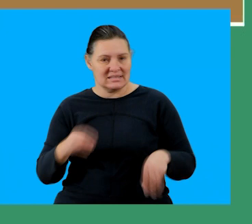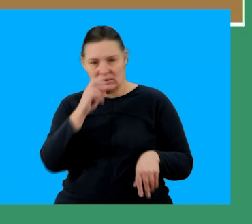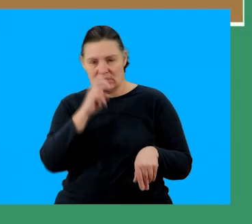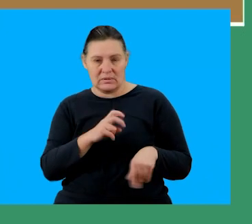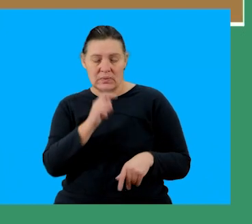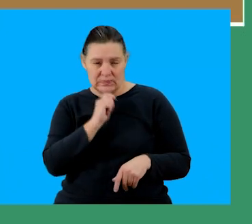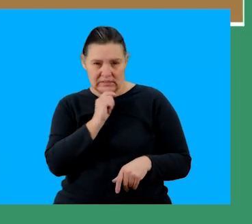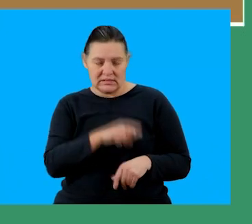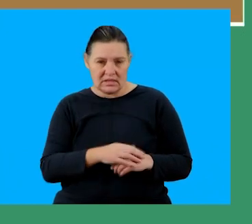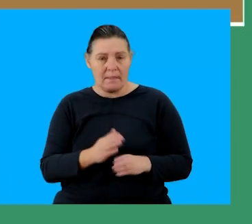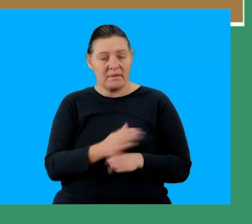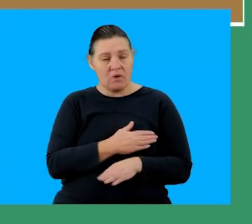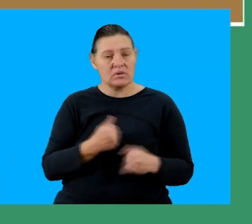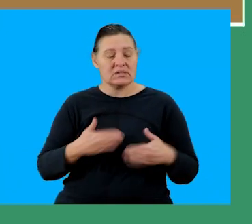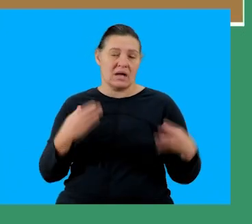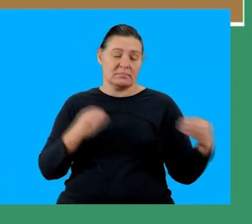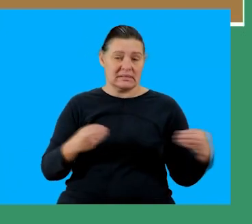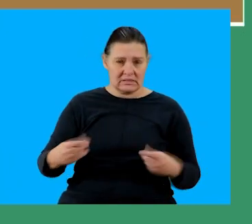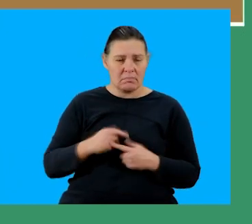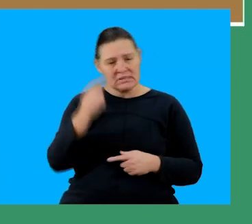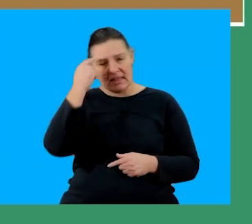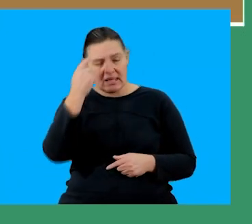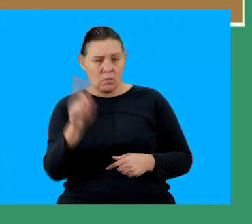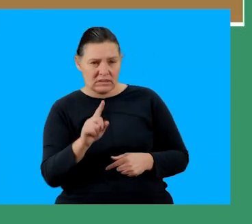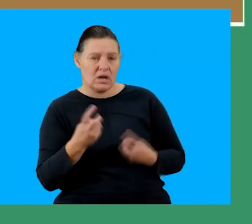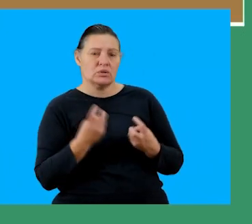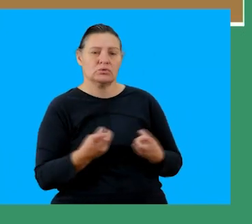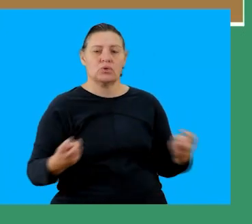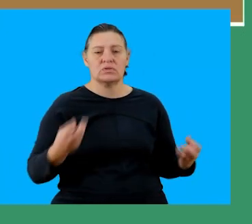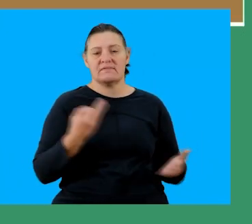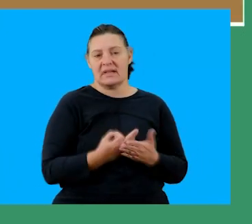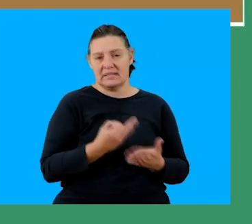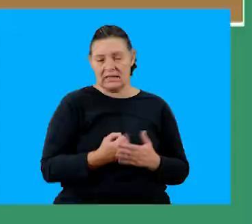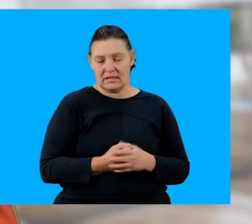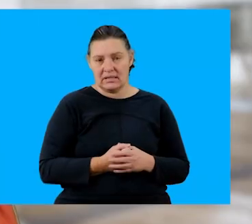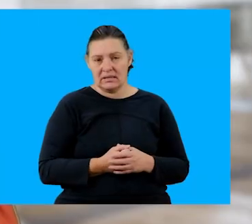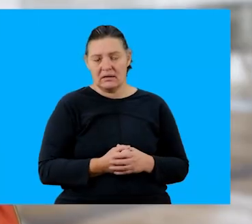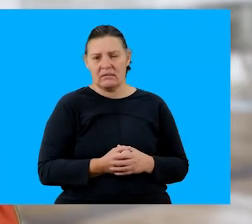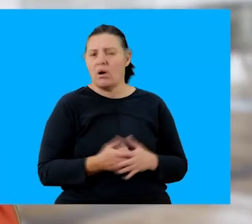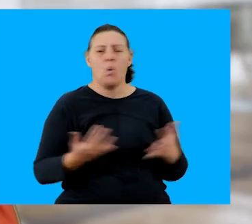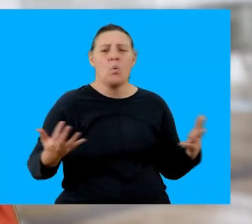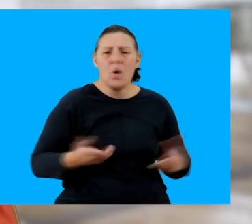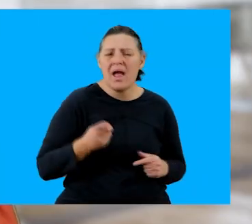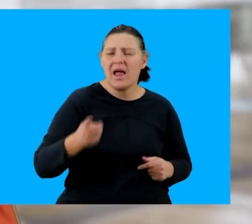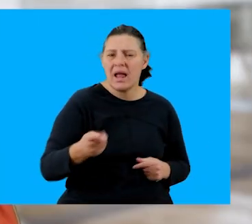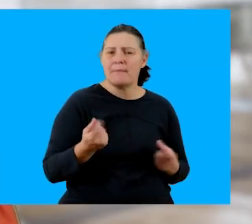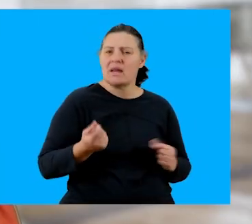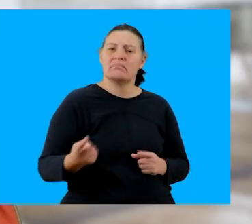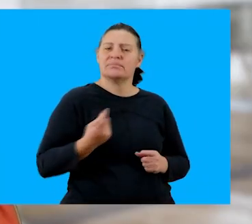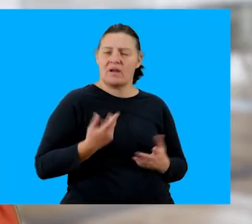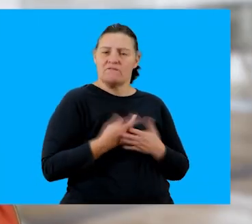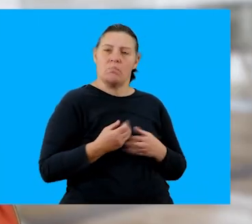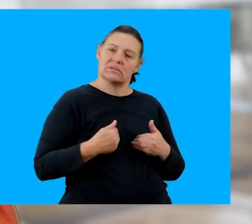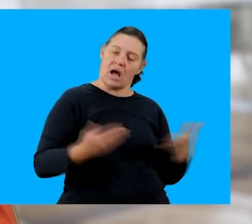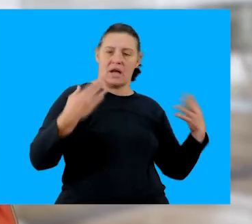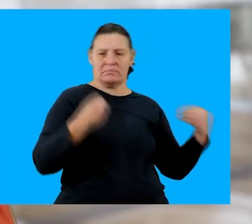would use. Before starting a business, Howard should also think of the source of funding. Where is he going to get the money to